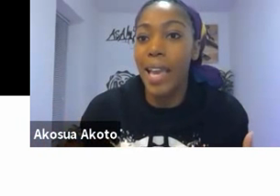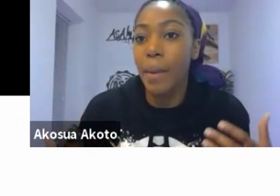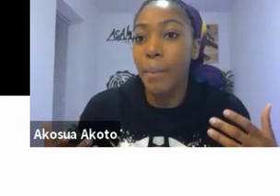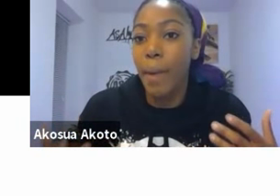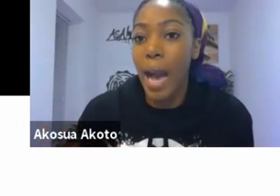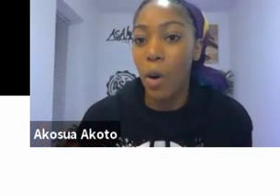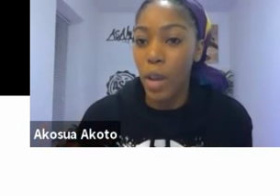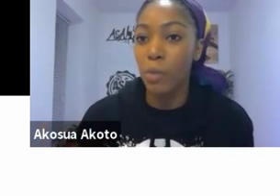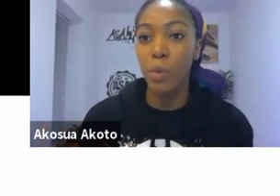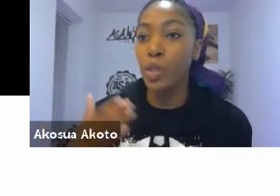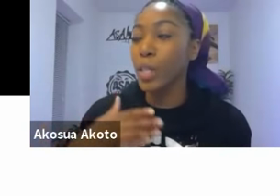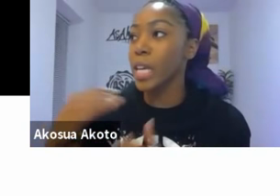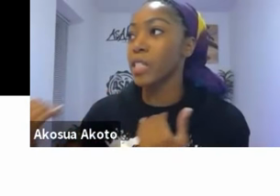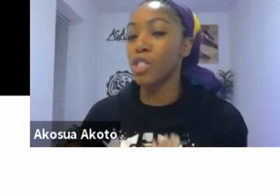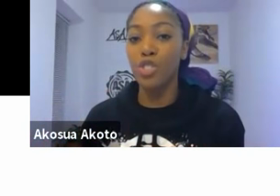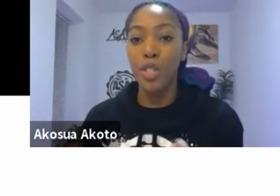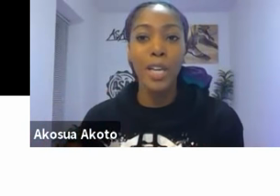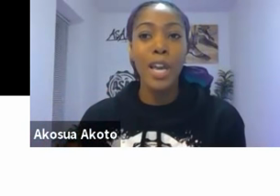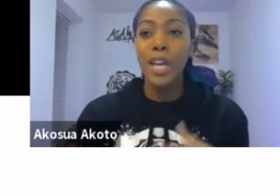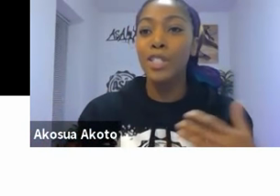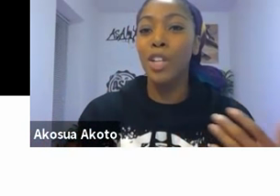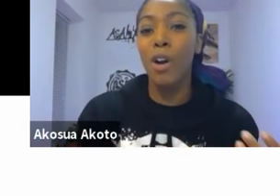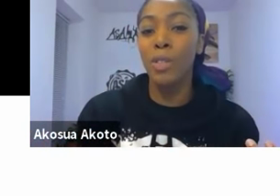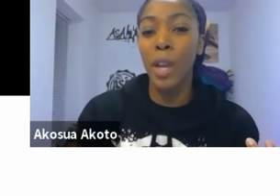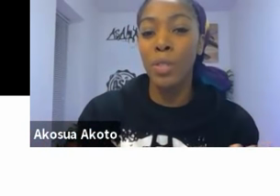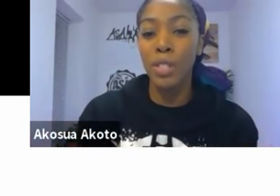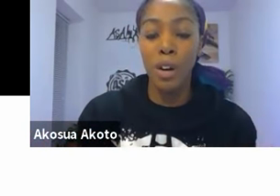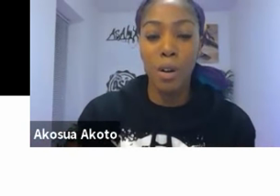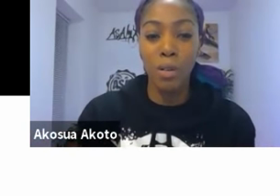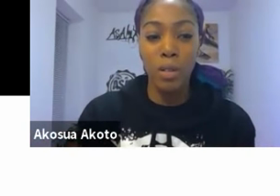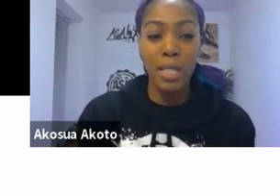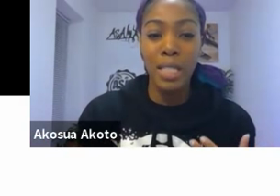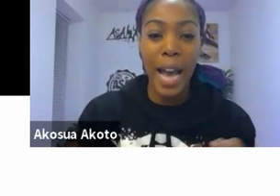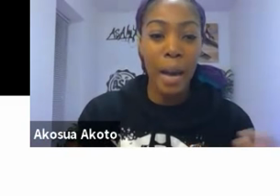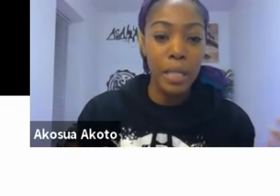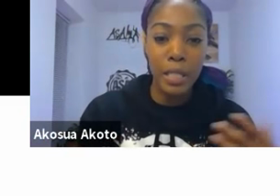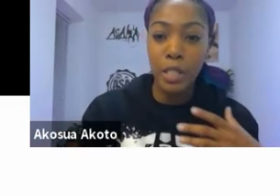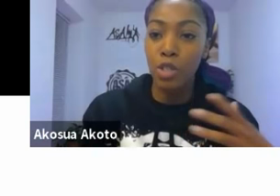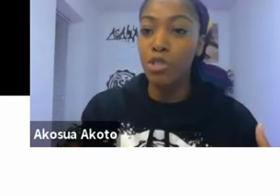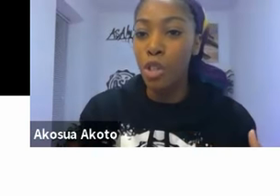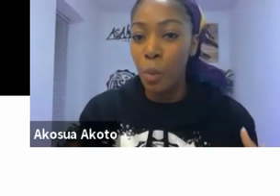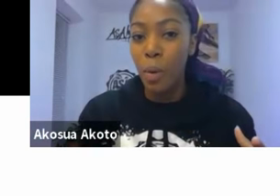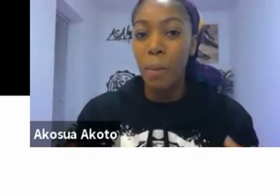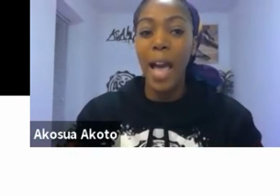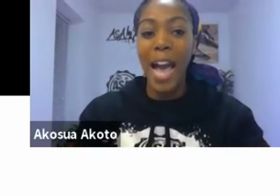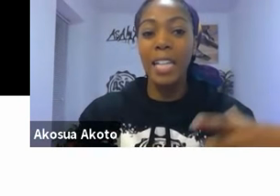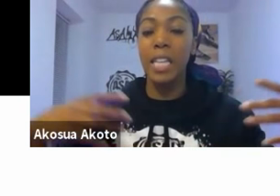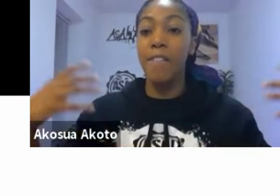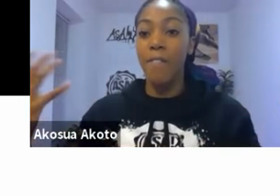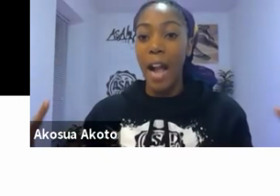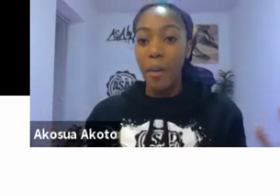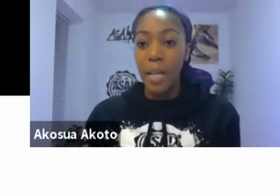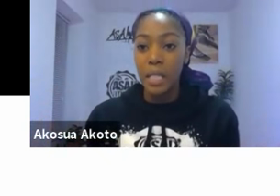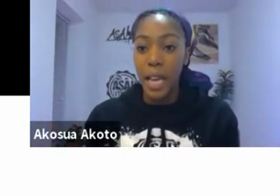just came out and we were doing it in the street. You know, there was no established group, but as